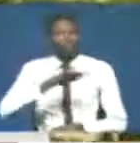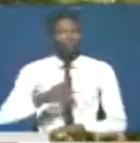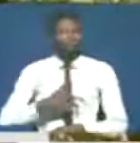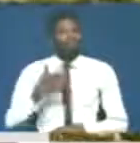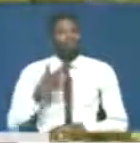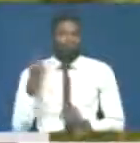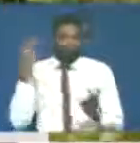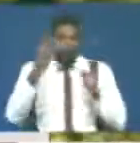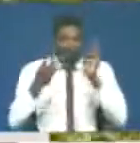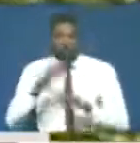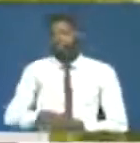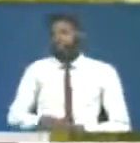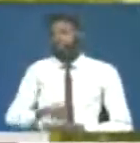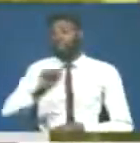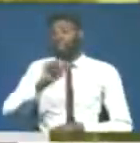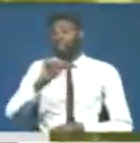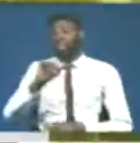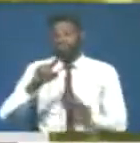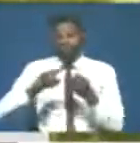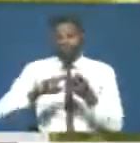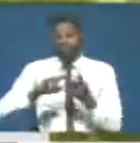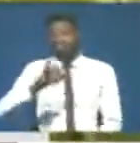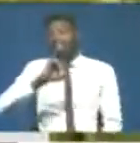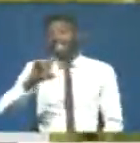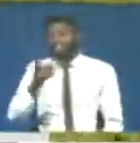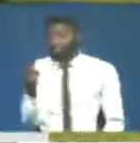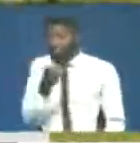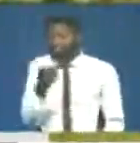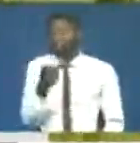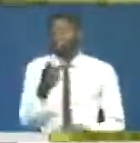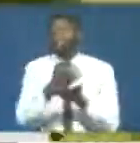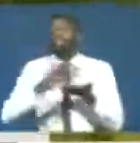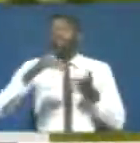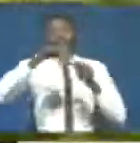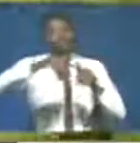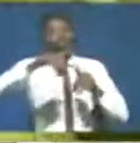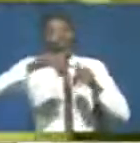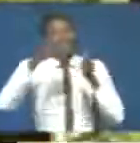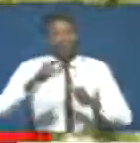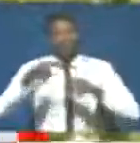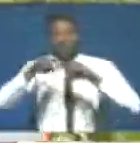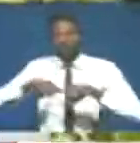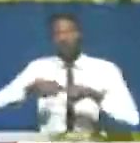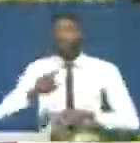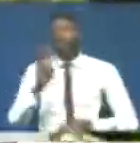Bakari Ali and Suleiman Eid are some of the farmers who have been relying on the waters of River Voi.